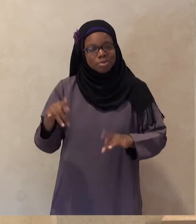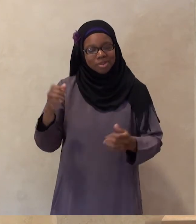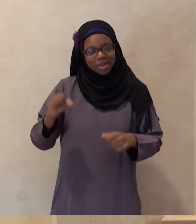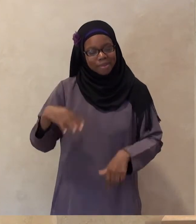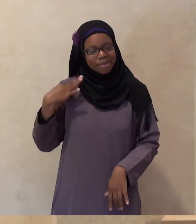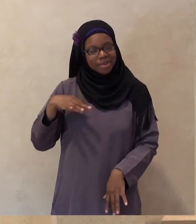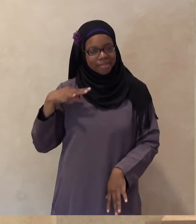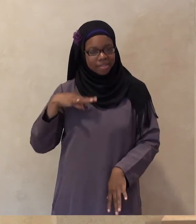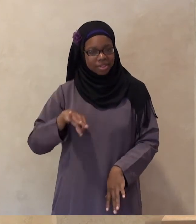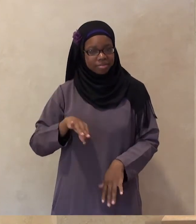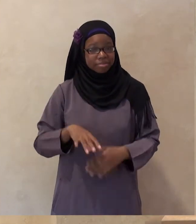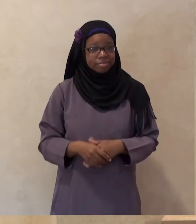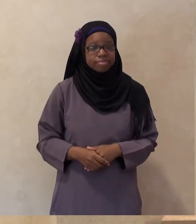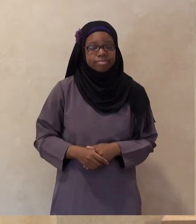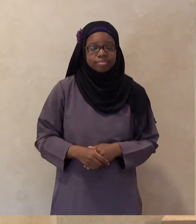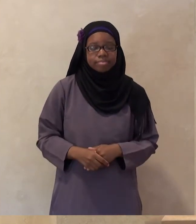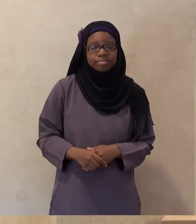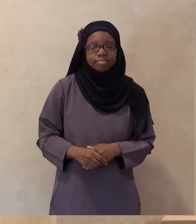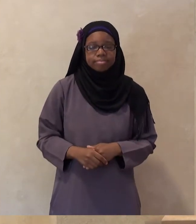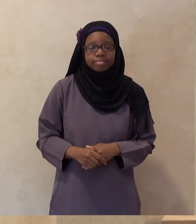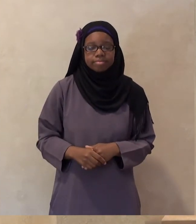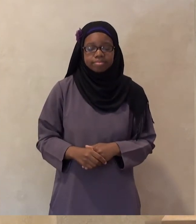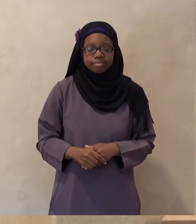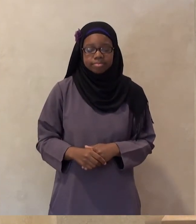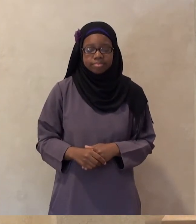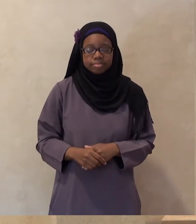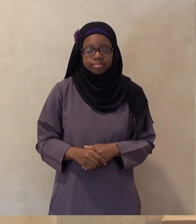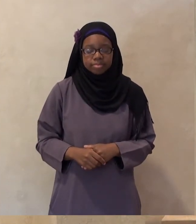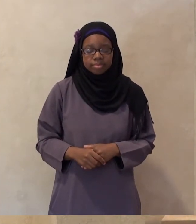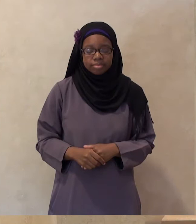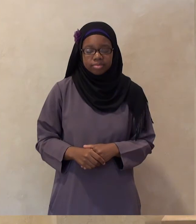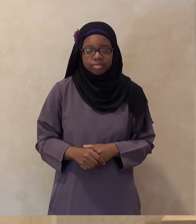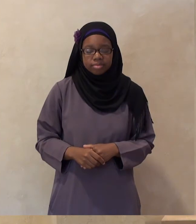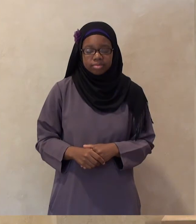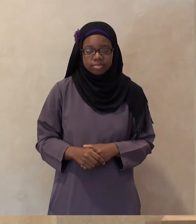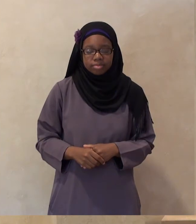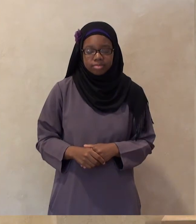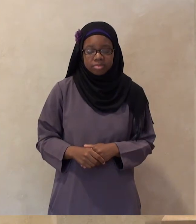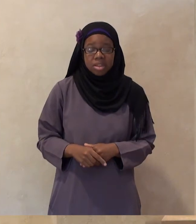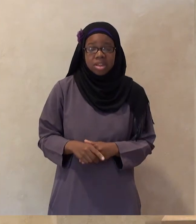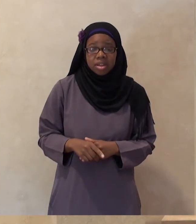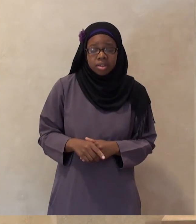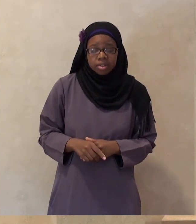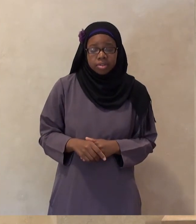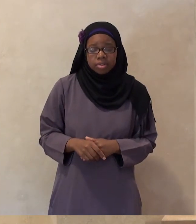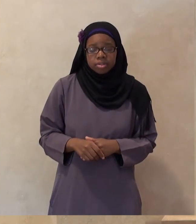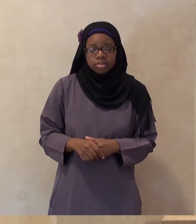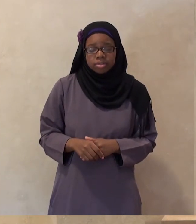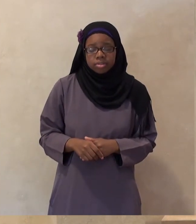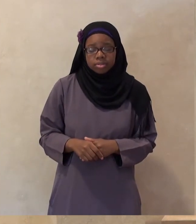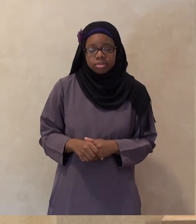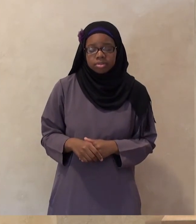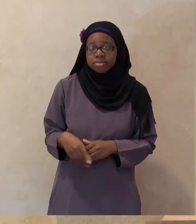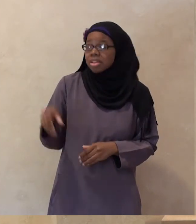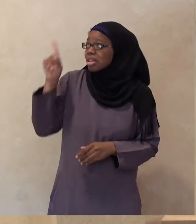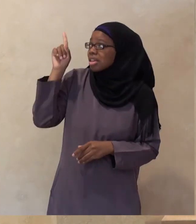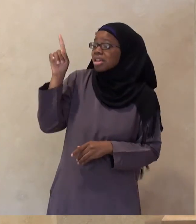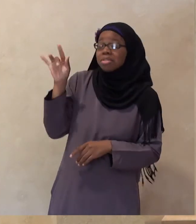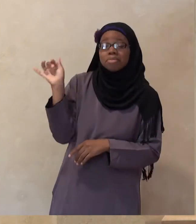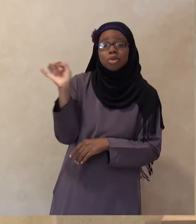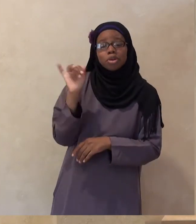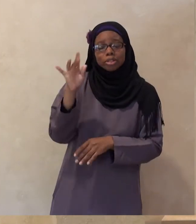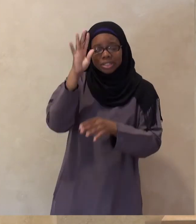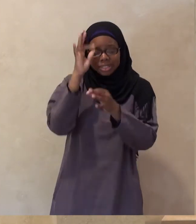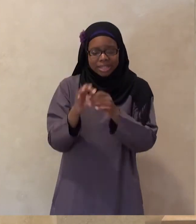And on that note, he has also assigned various seasons for a particular ibadah.